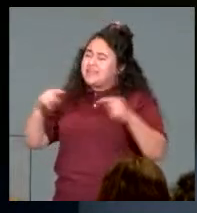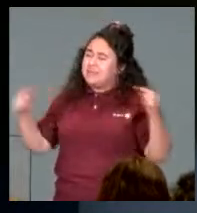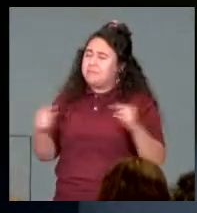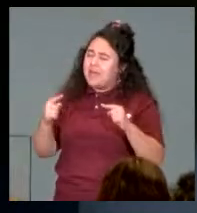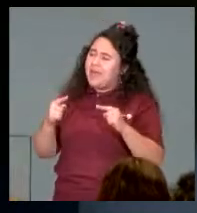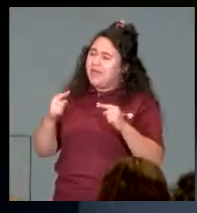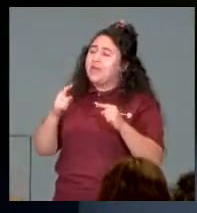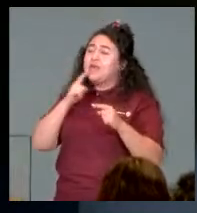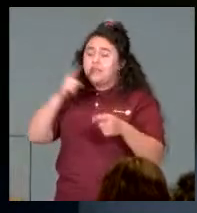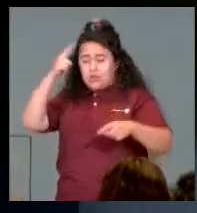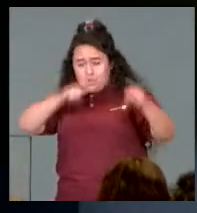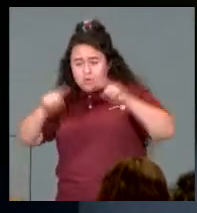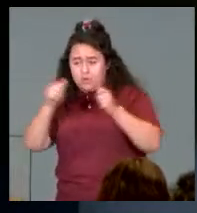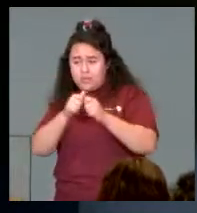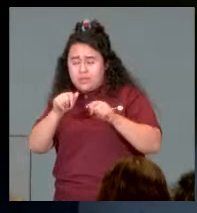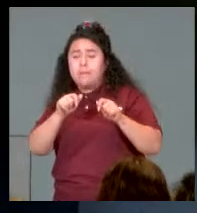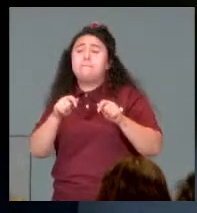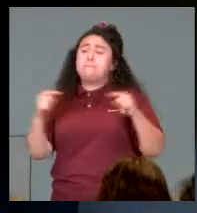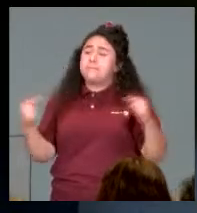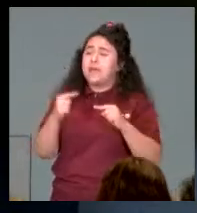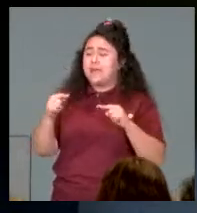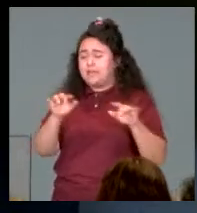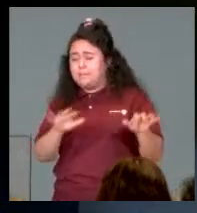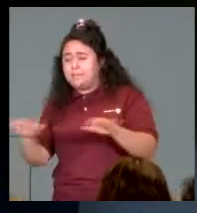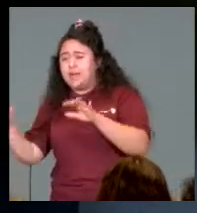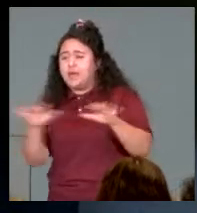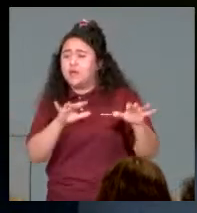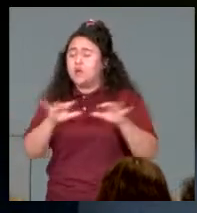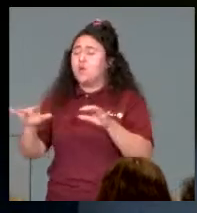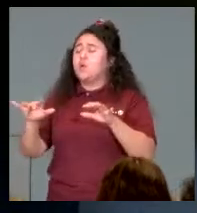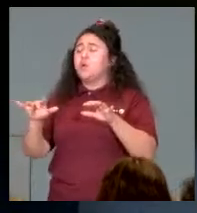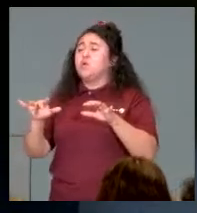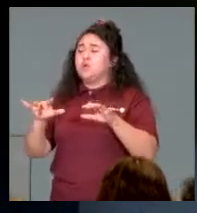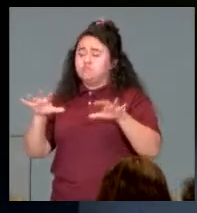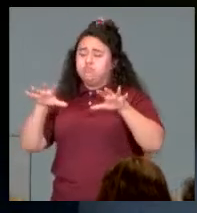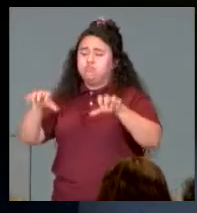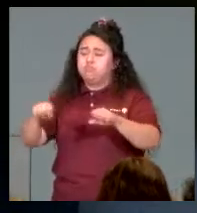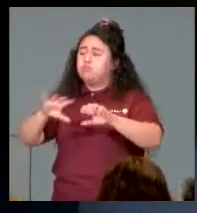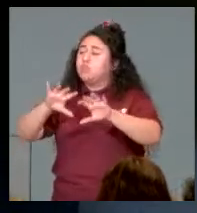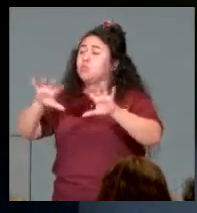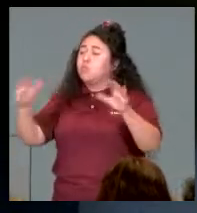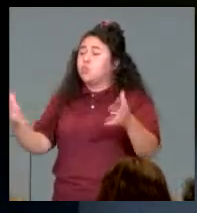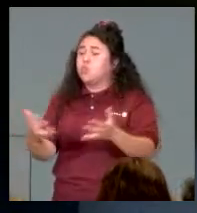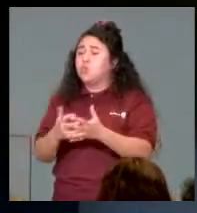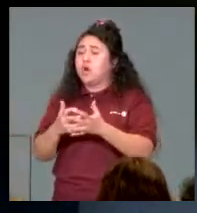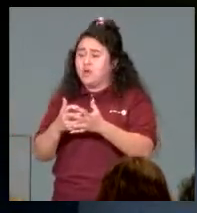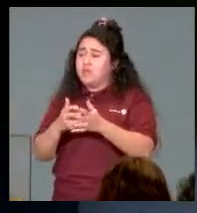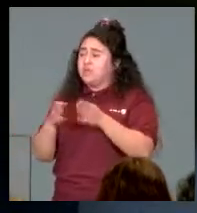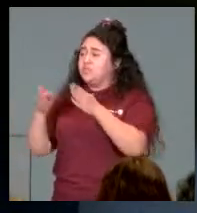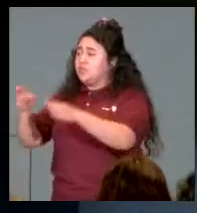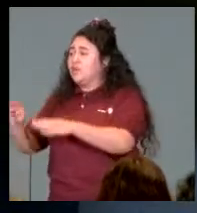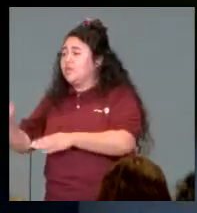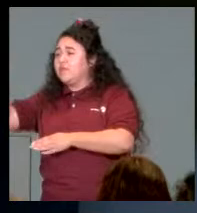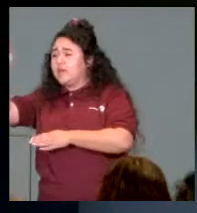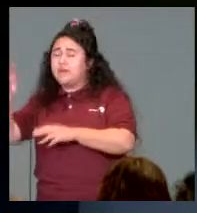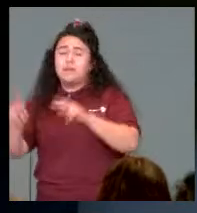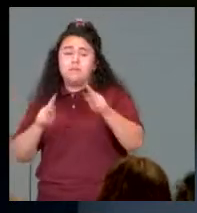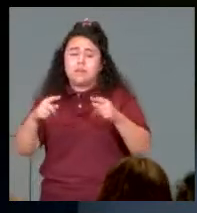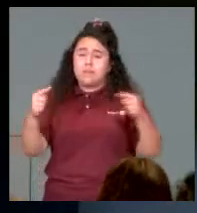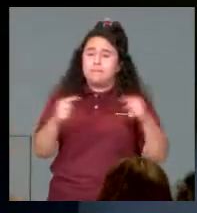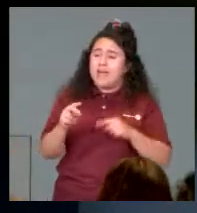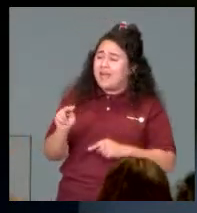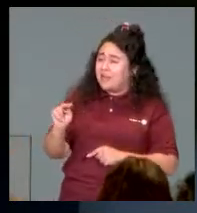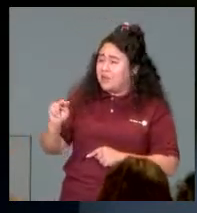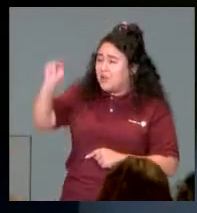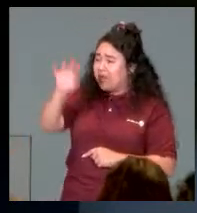make with pain. The piano makes sense for them. Laying hands on the world gradually, addressing the bending necks on the streets of the north. Traveling, sailing in pain, repeating pain in the north.